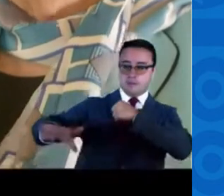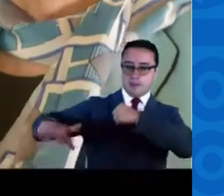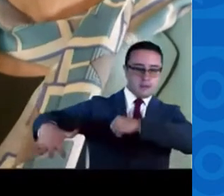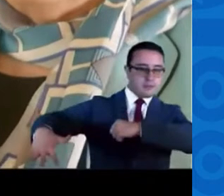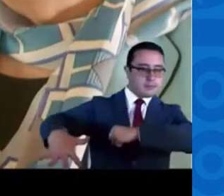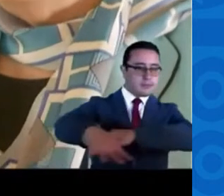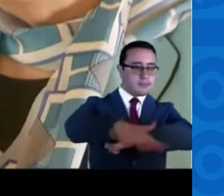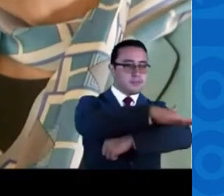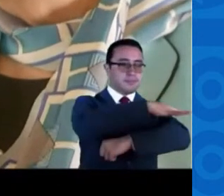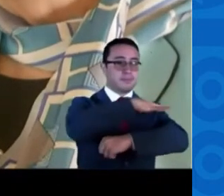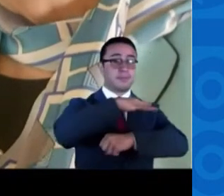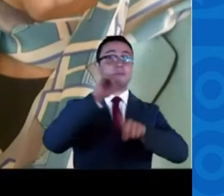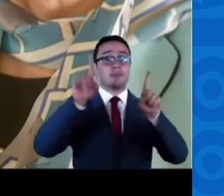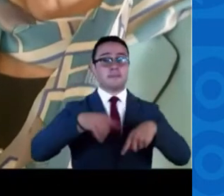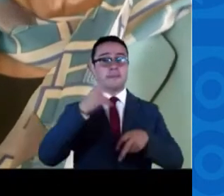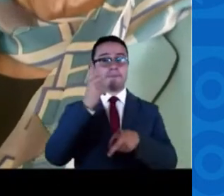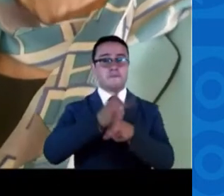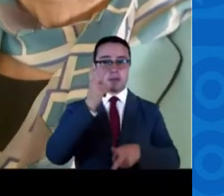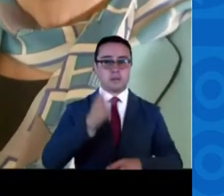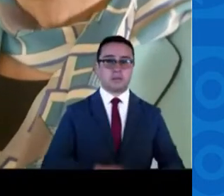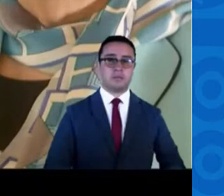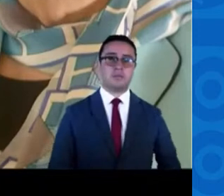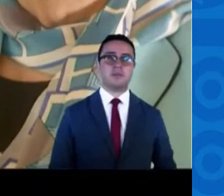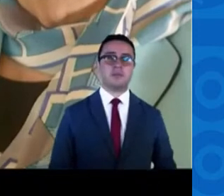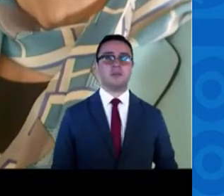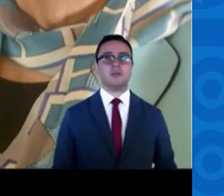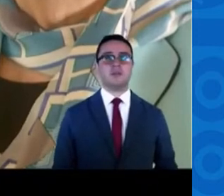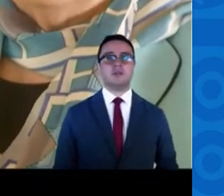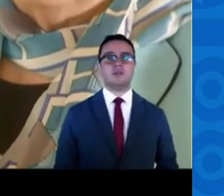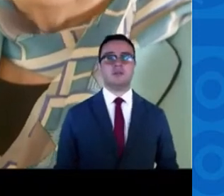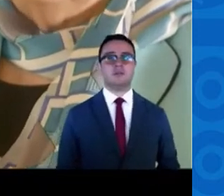into consideration. Climate change,